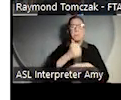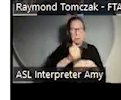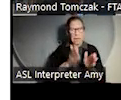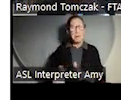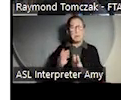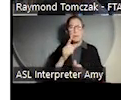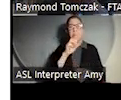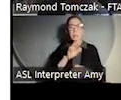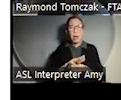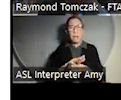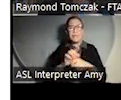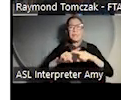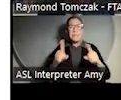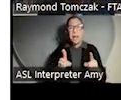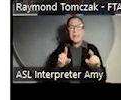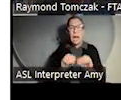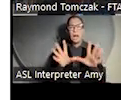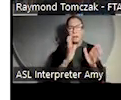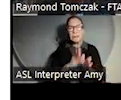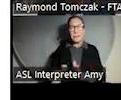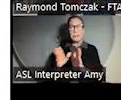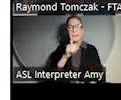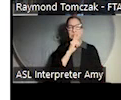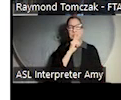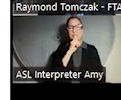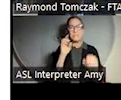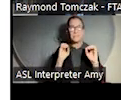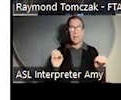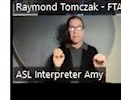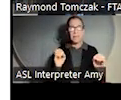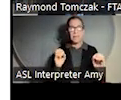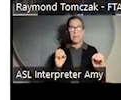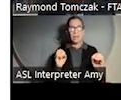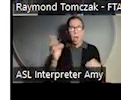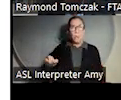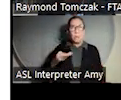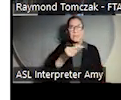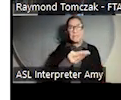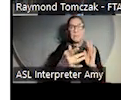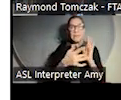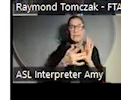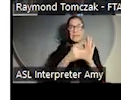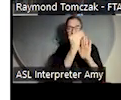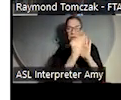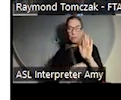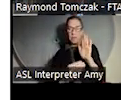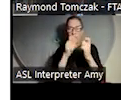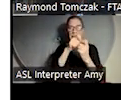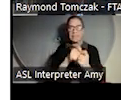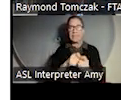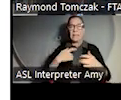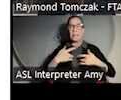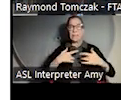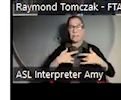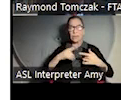to address all as yet undefined construction projects. We will be submitting a technical memo detailing our specific concerns by the March